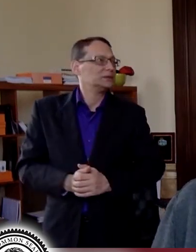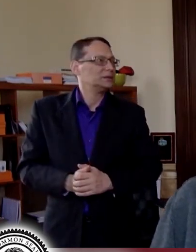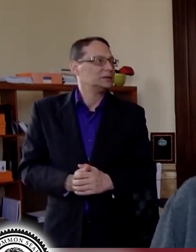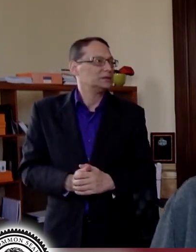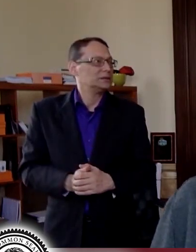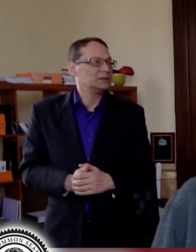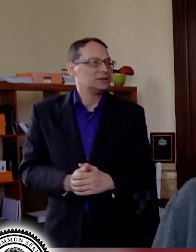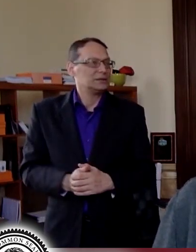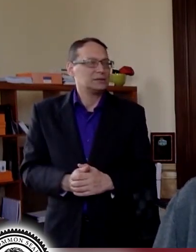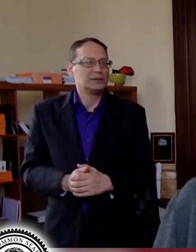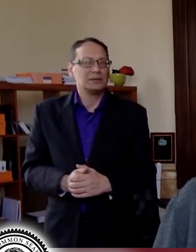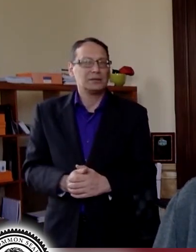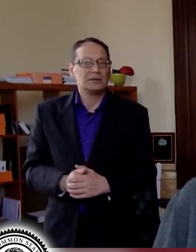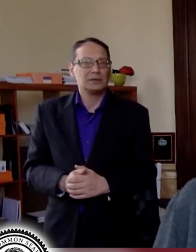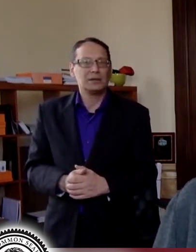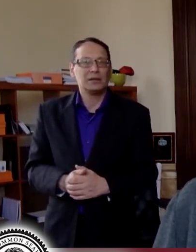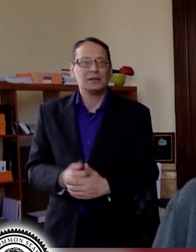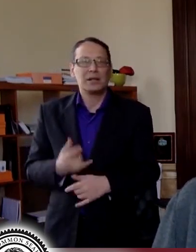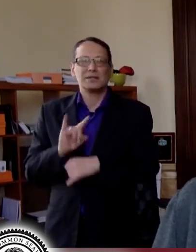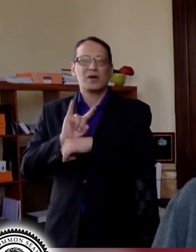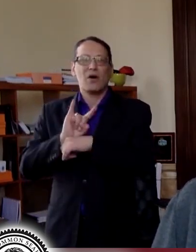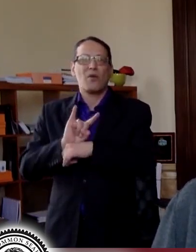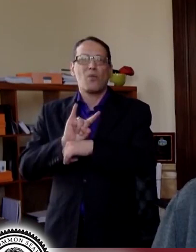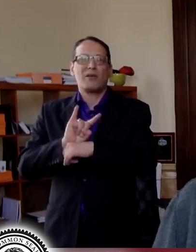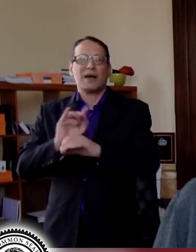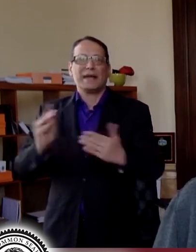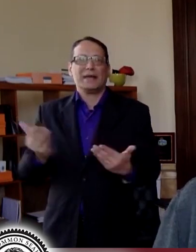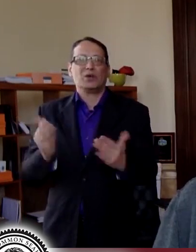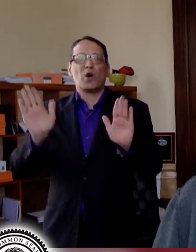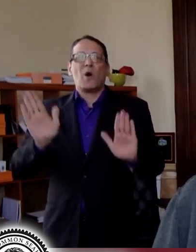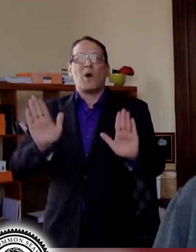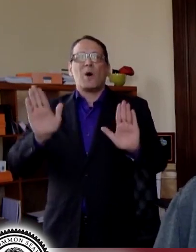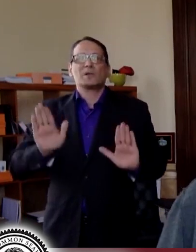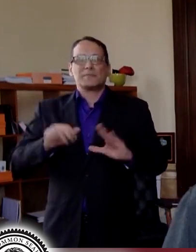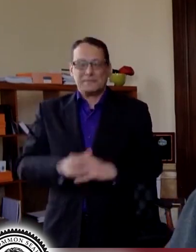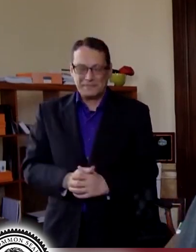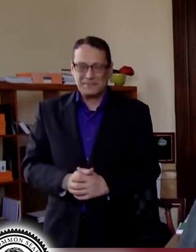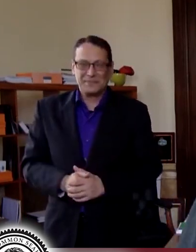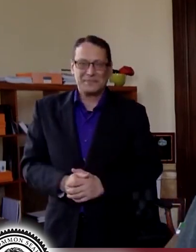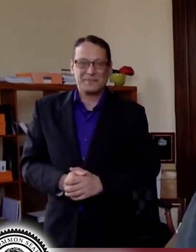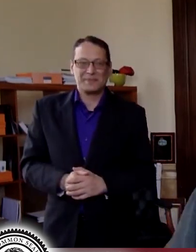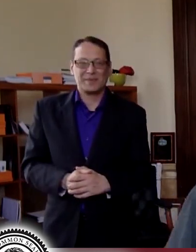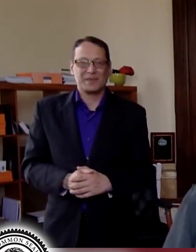know. It's this awesome Wi-Fi. Maybe. It's the awesome Wi-Fi we have in the mayor's office, possibly.